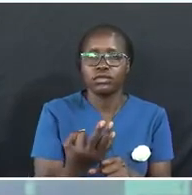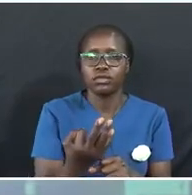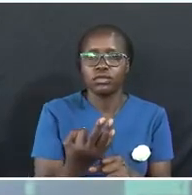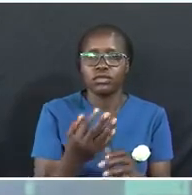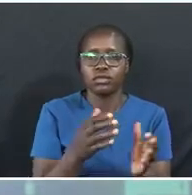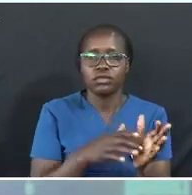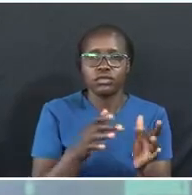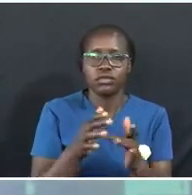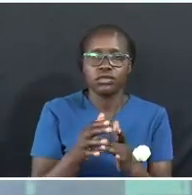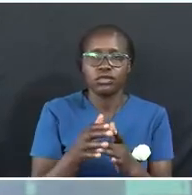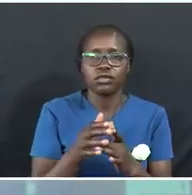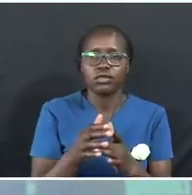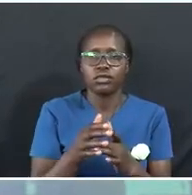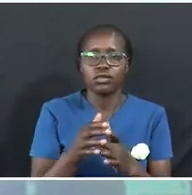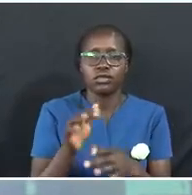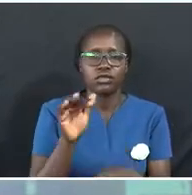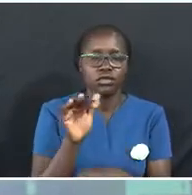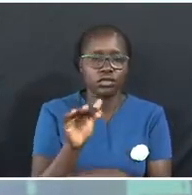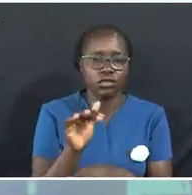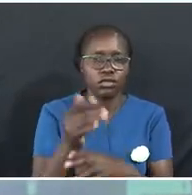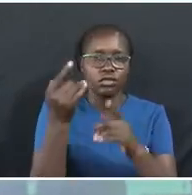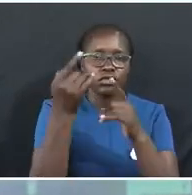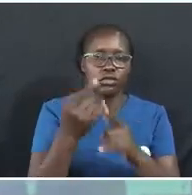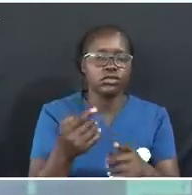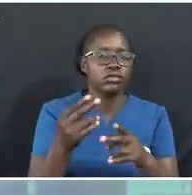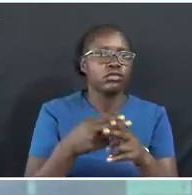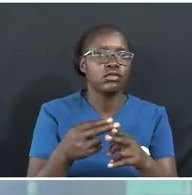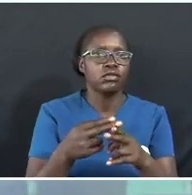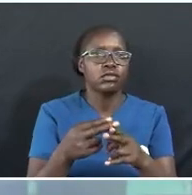2023. Jesus is coming soon. Get what?